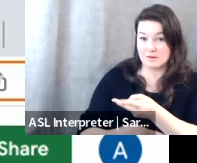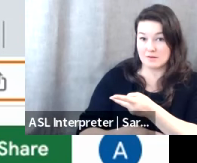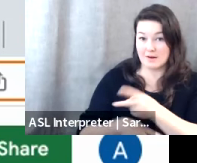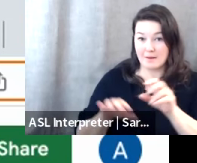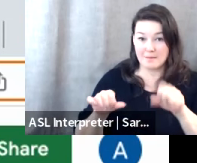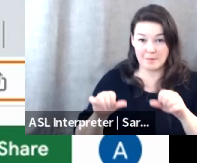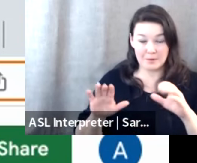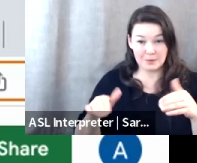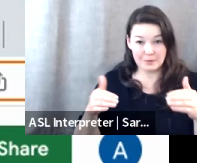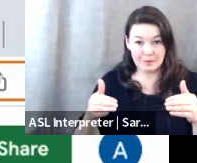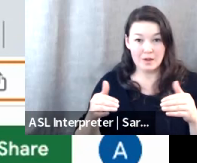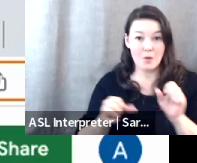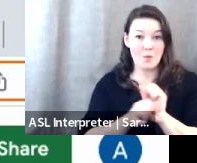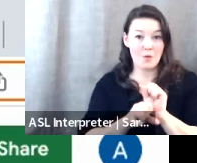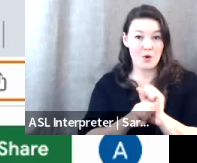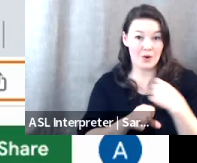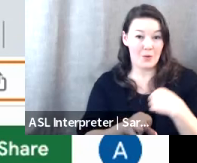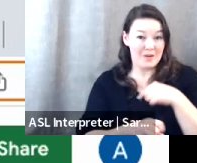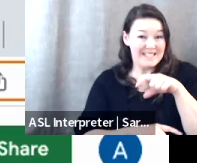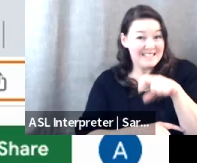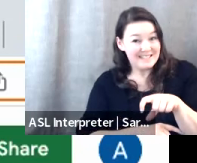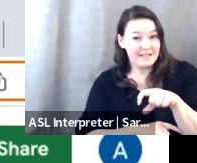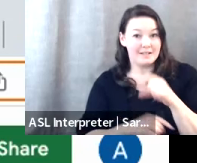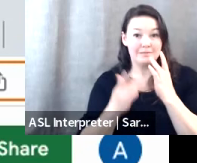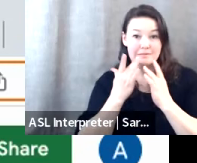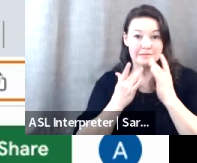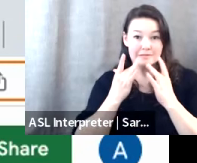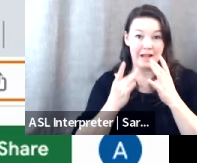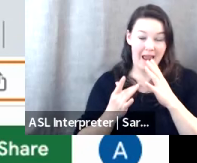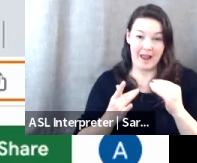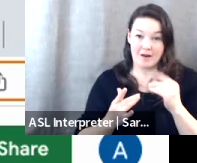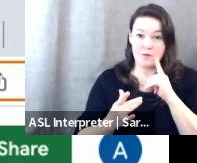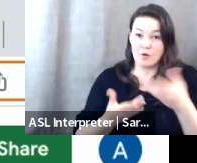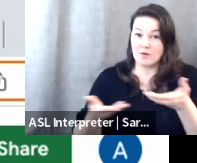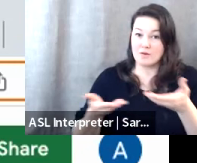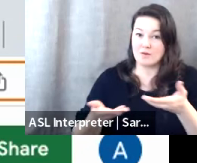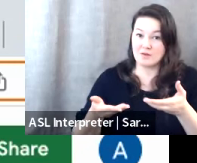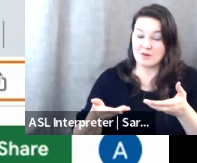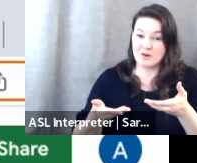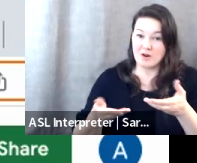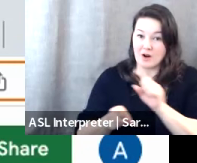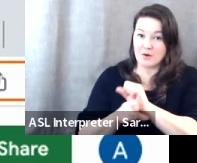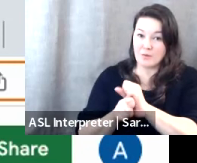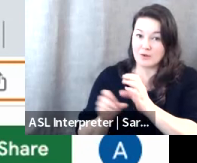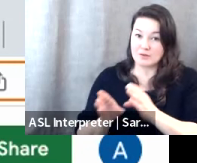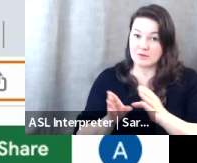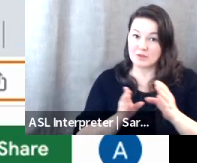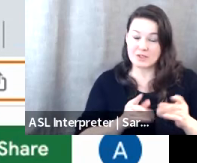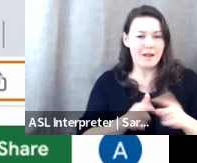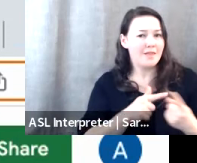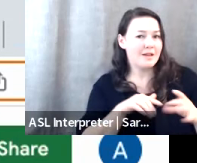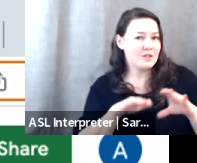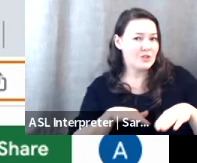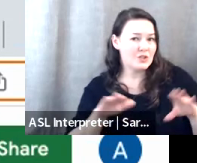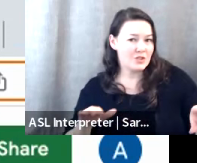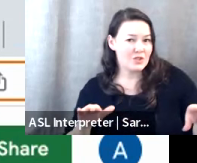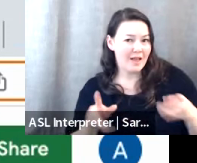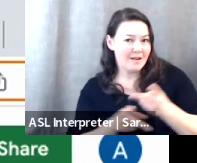to employ. And the other side of that, you know, I'm thinking of childcare, is then how do we make sure